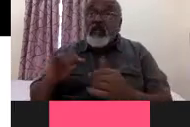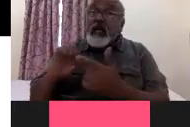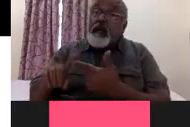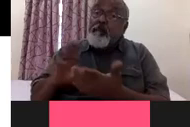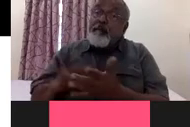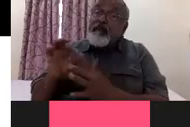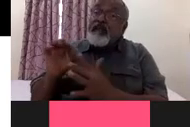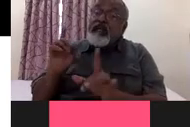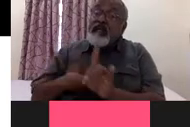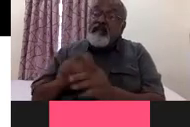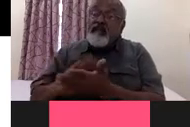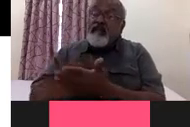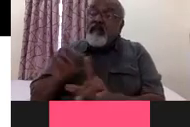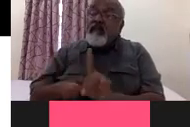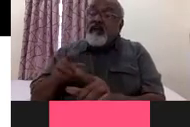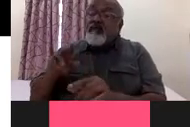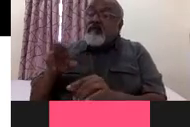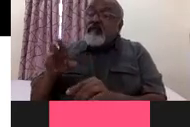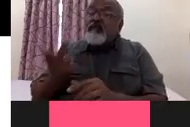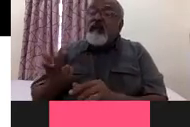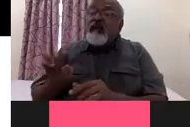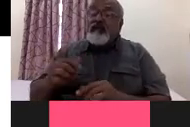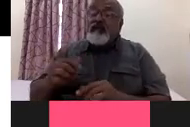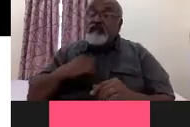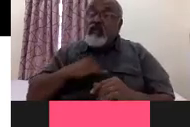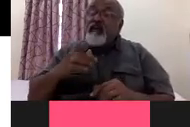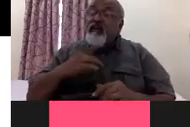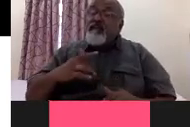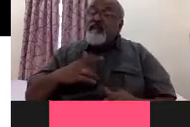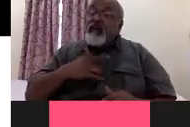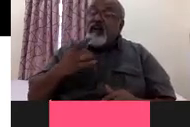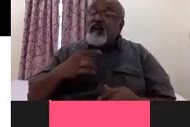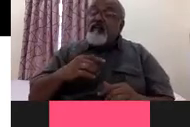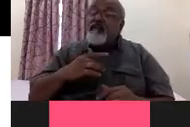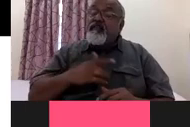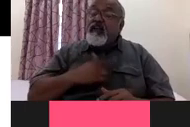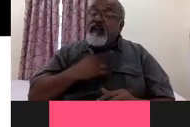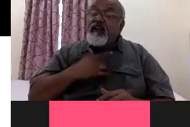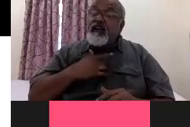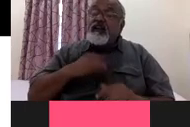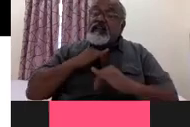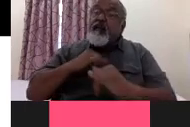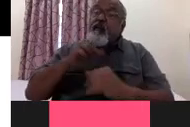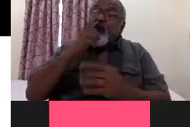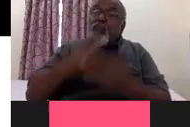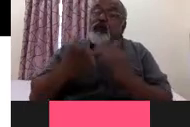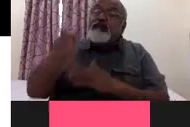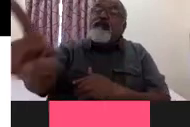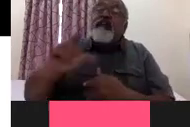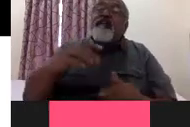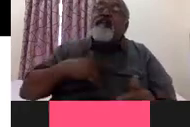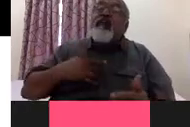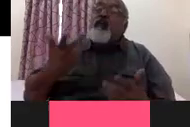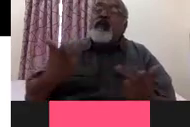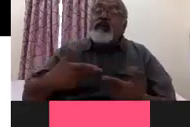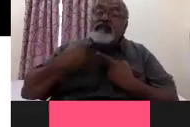think the sympathy is not totally a negative word, but like sympathy